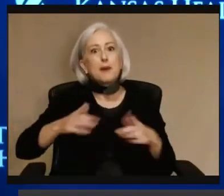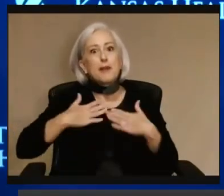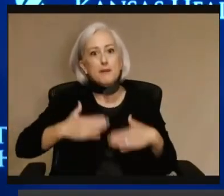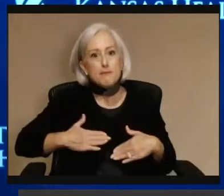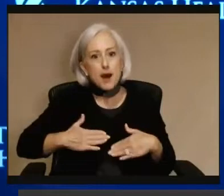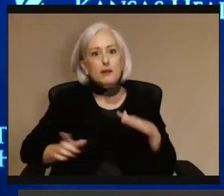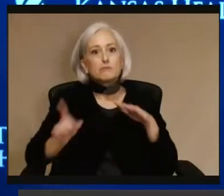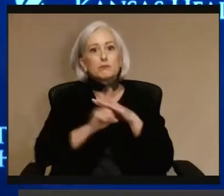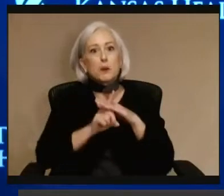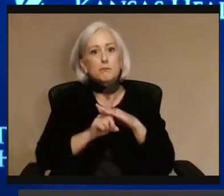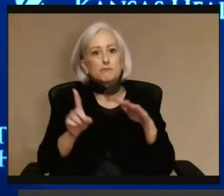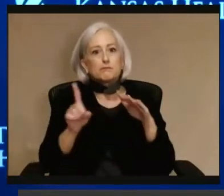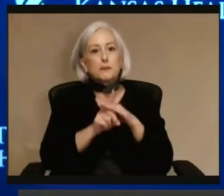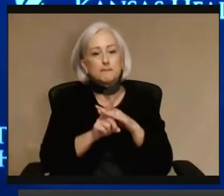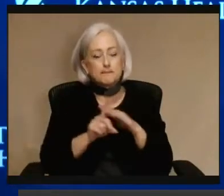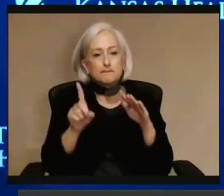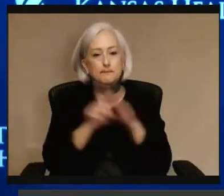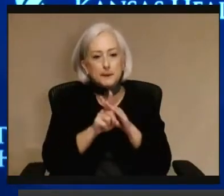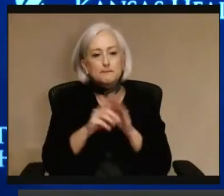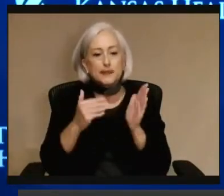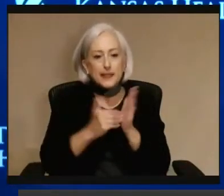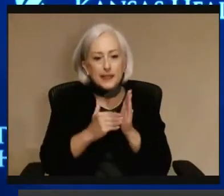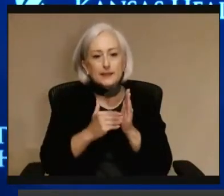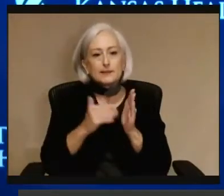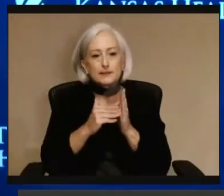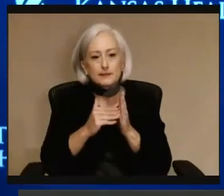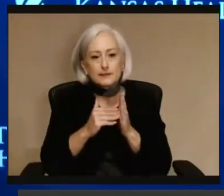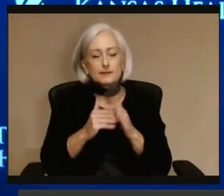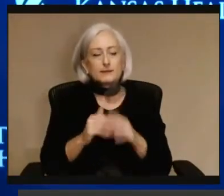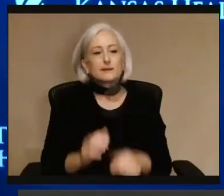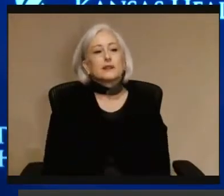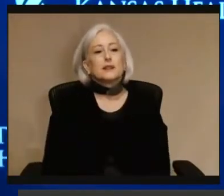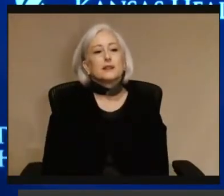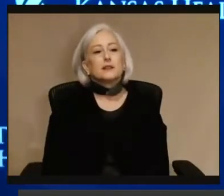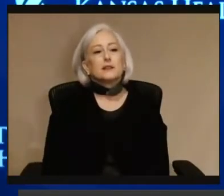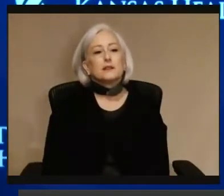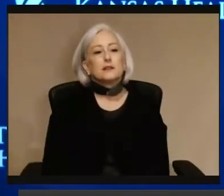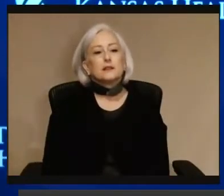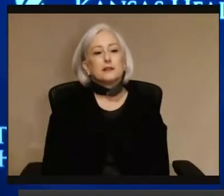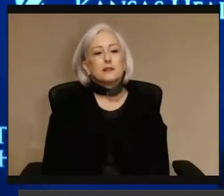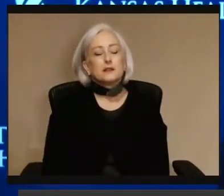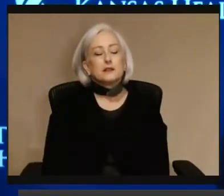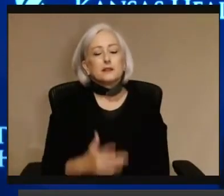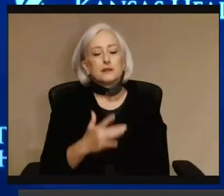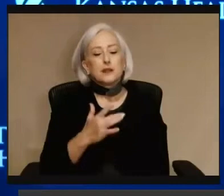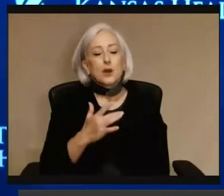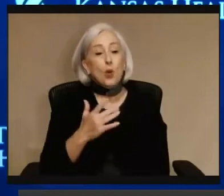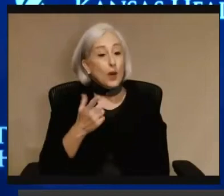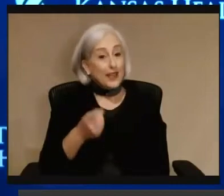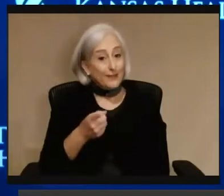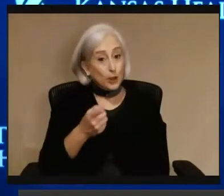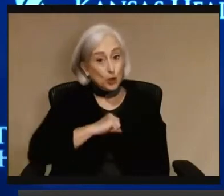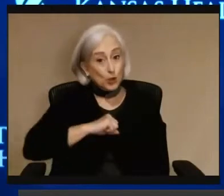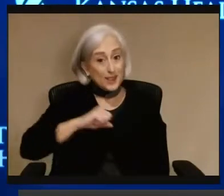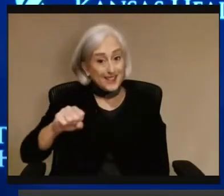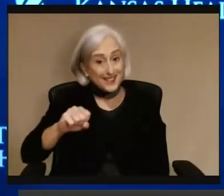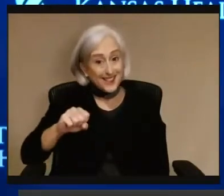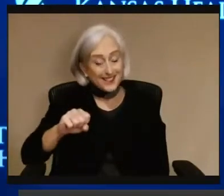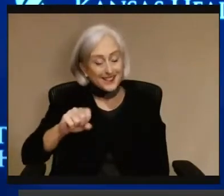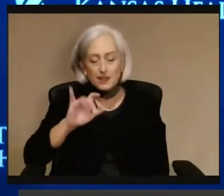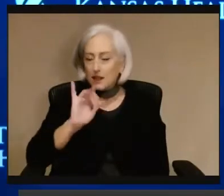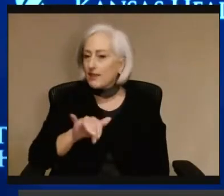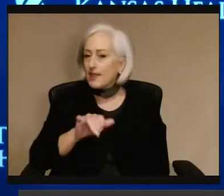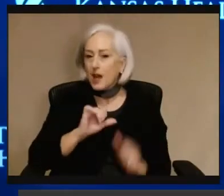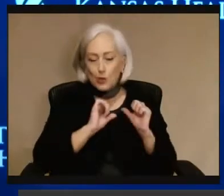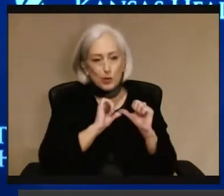And the more, I've said this since the beginning of the pandemic, but what we resist persists. And so the more that we try to stuff these feelings down and just